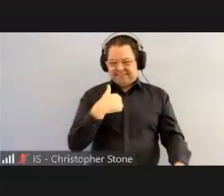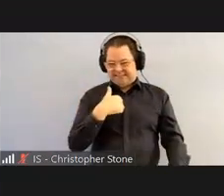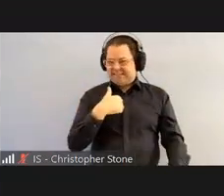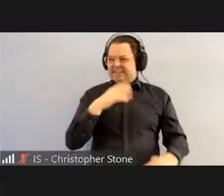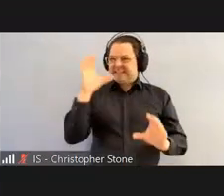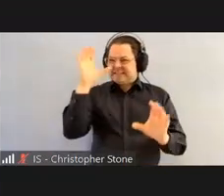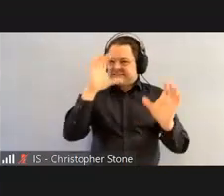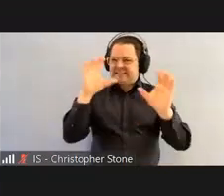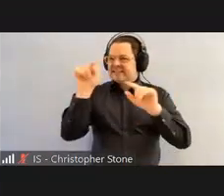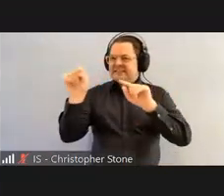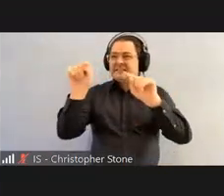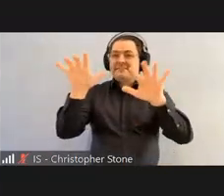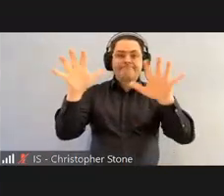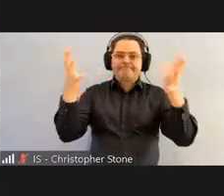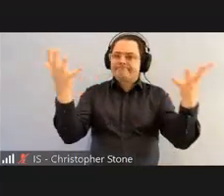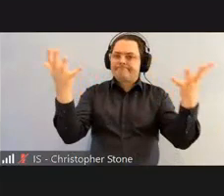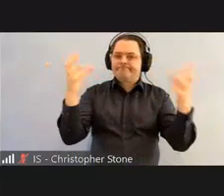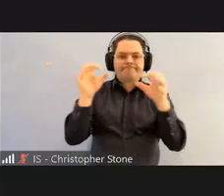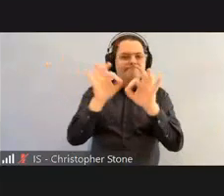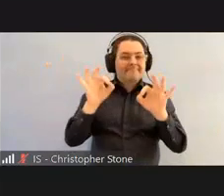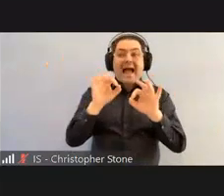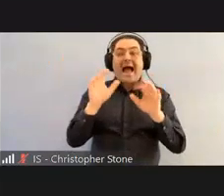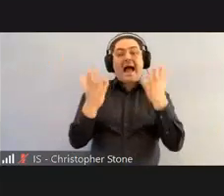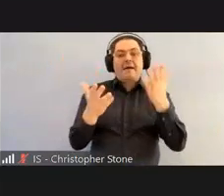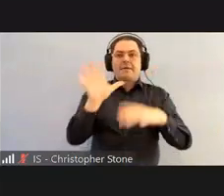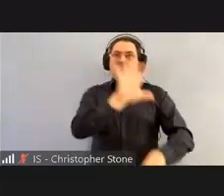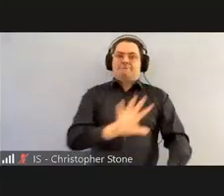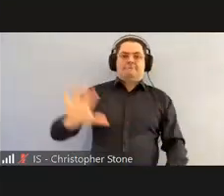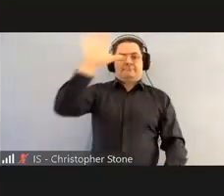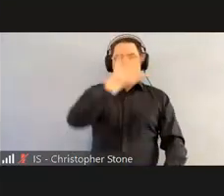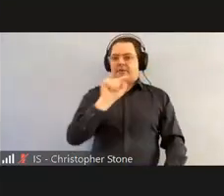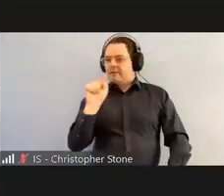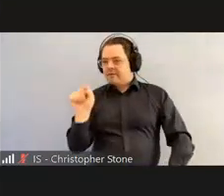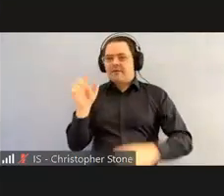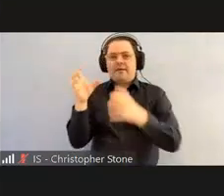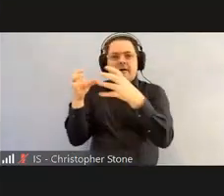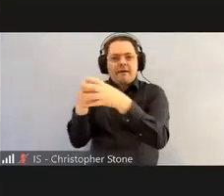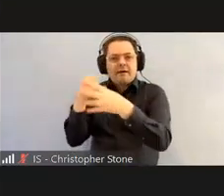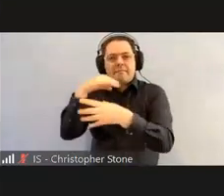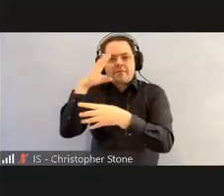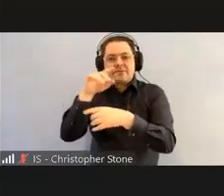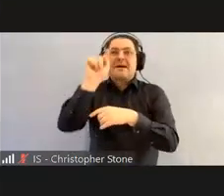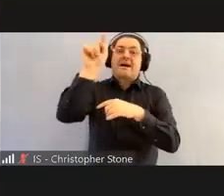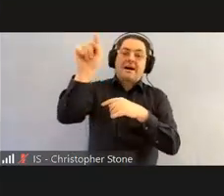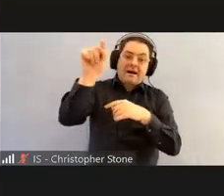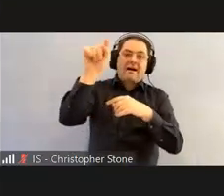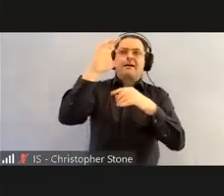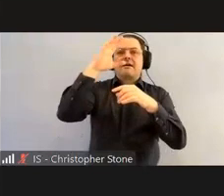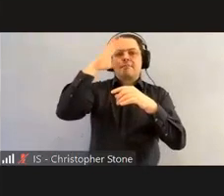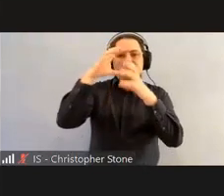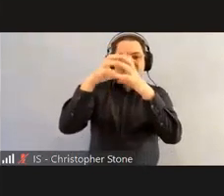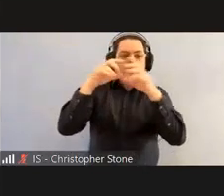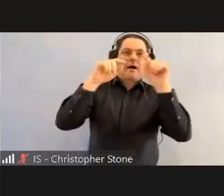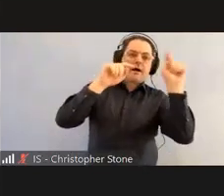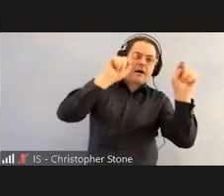group and we couldn't find, but we could find pockets of parent support groups in certain districts where